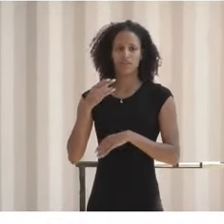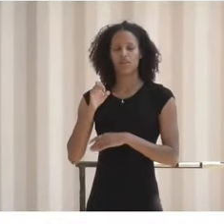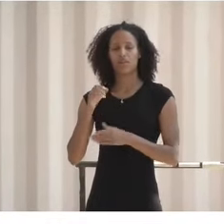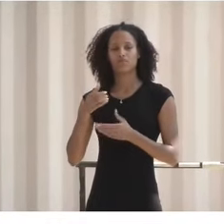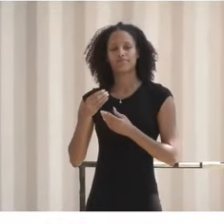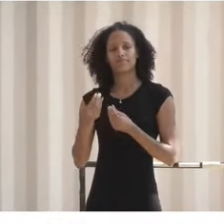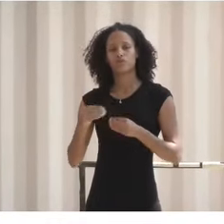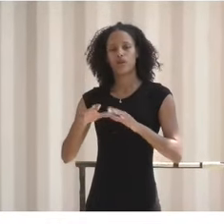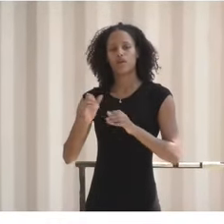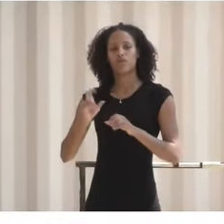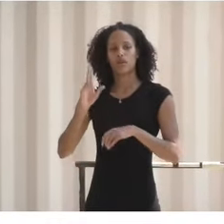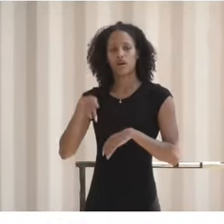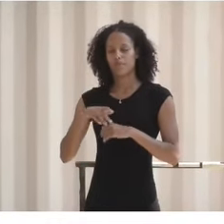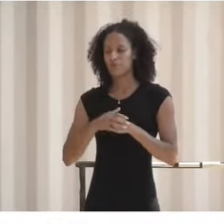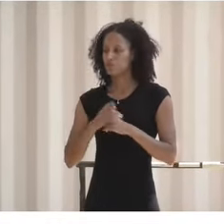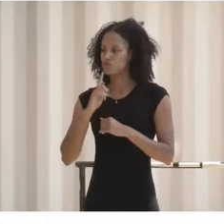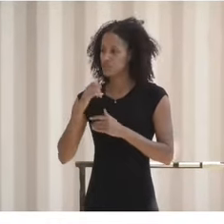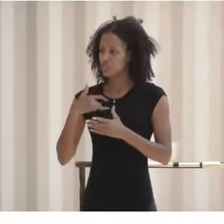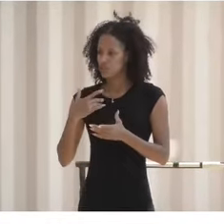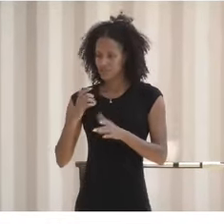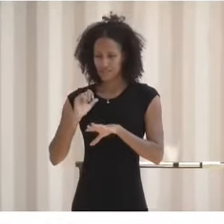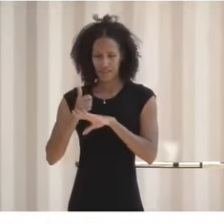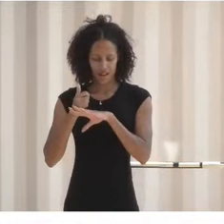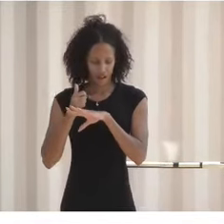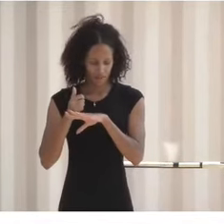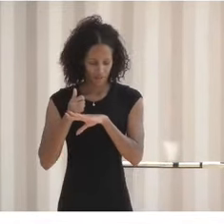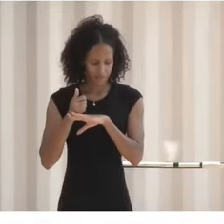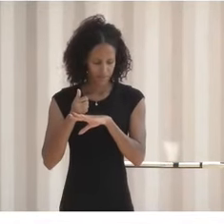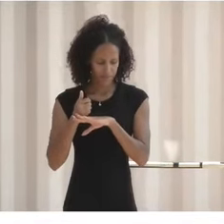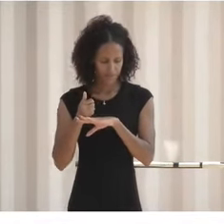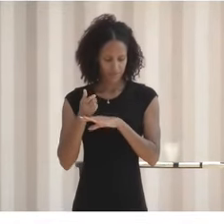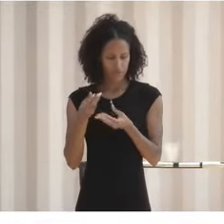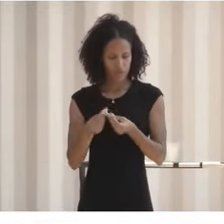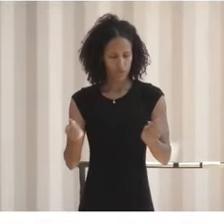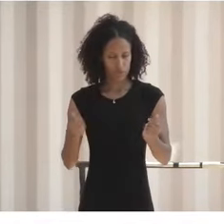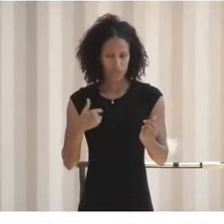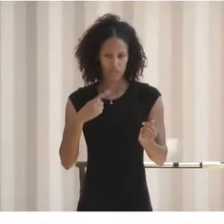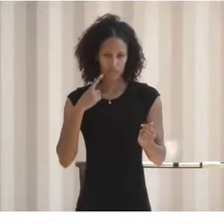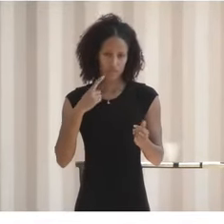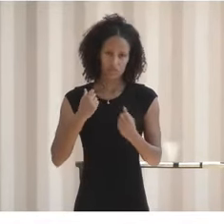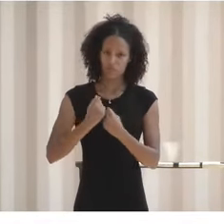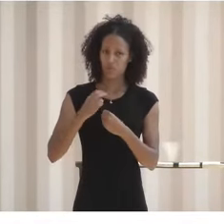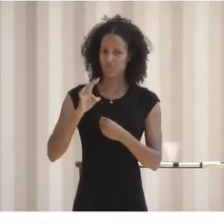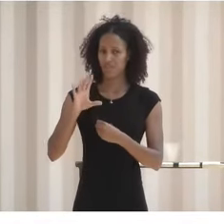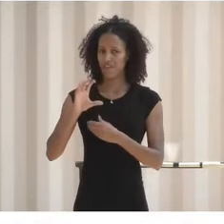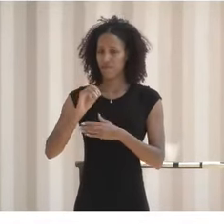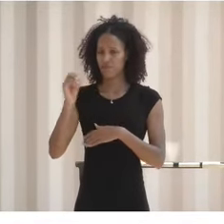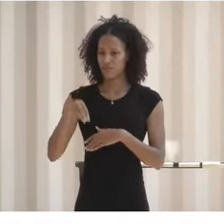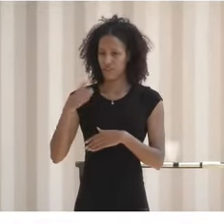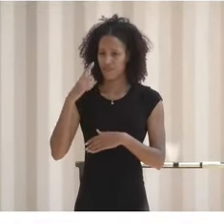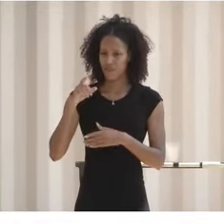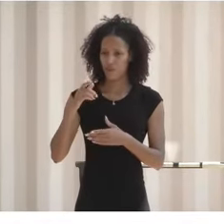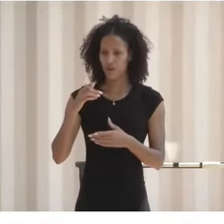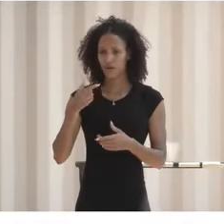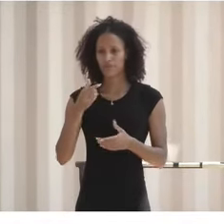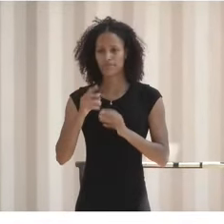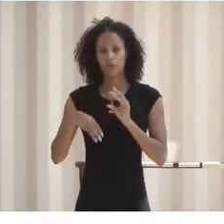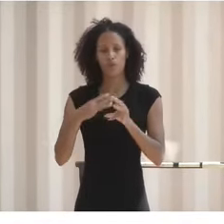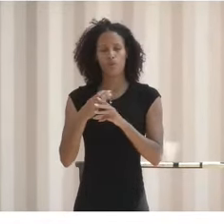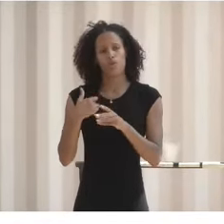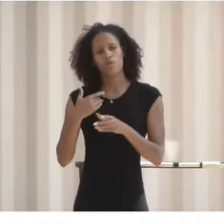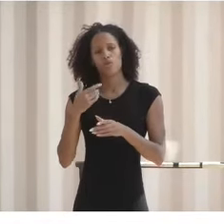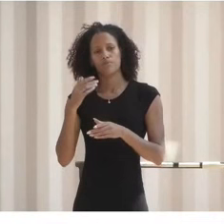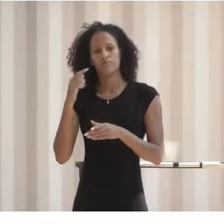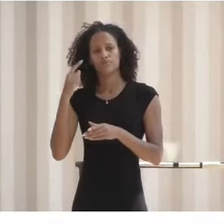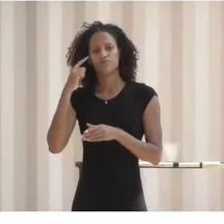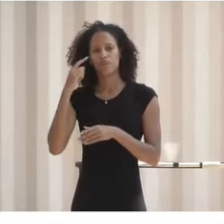are an important part of creating climate solutions as they're responsible for 75% of global greenhouse gas emissions